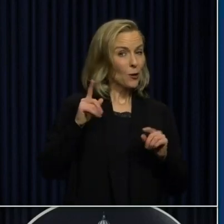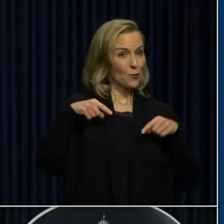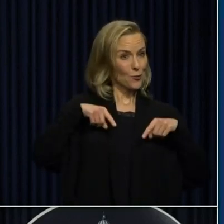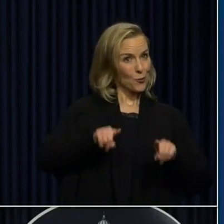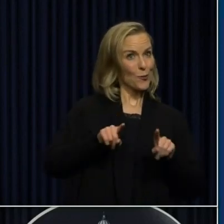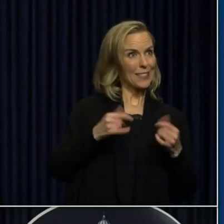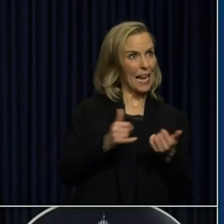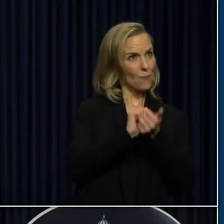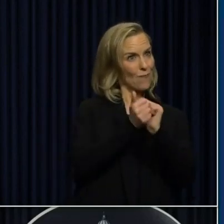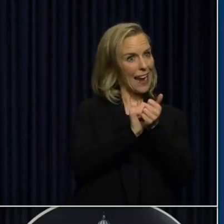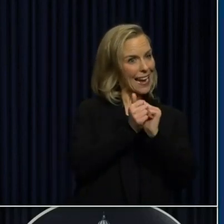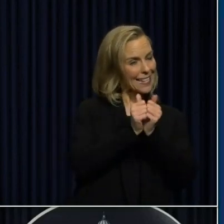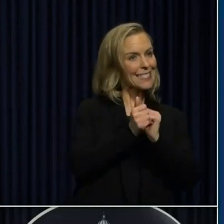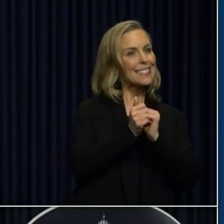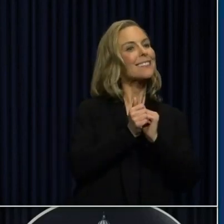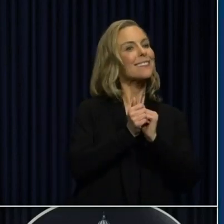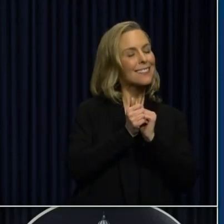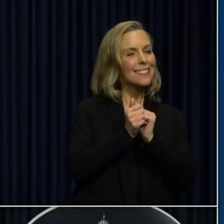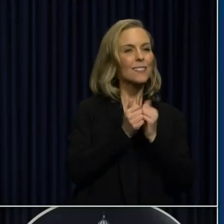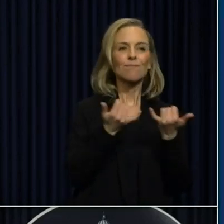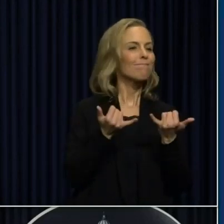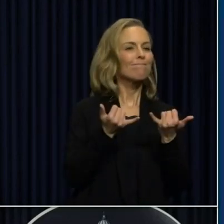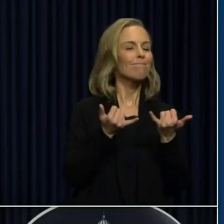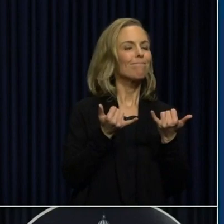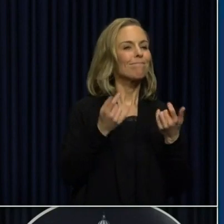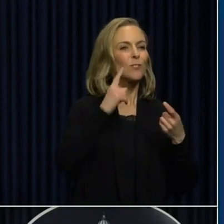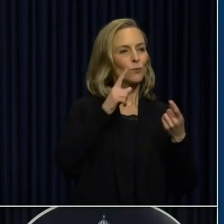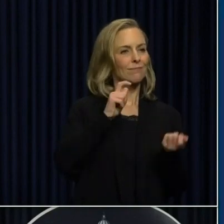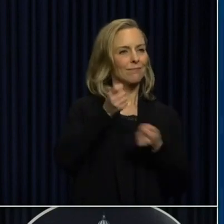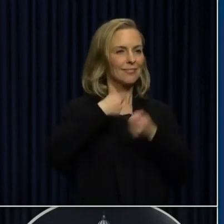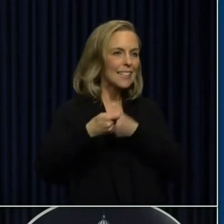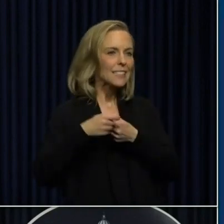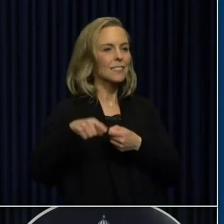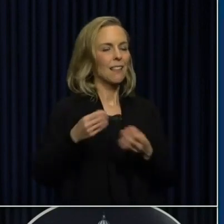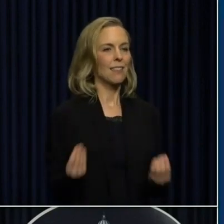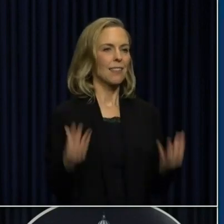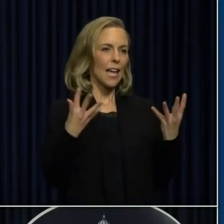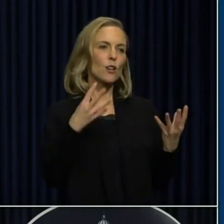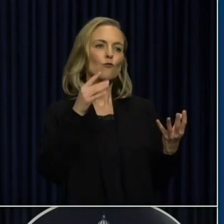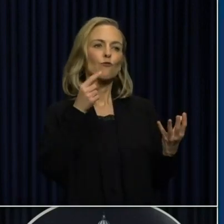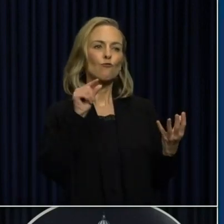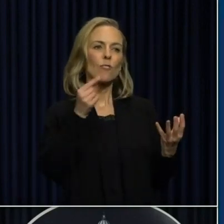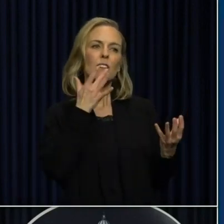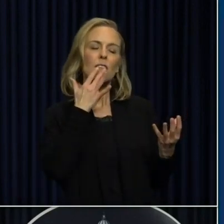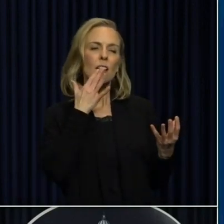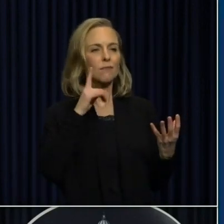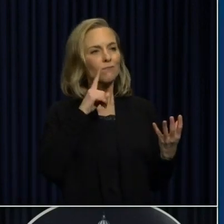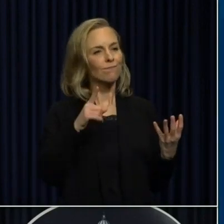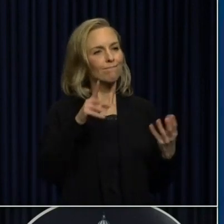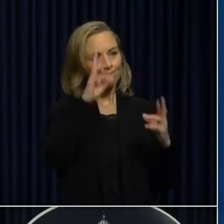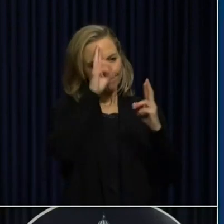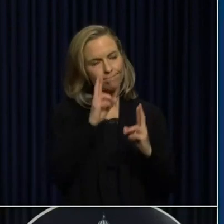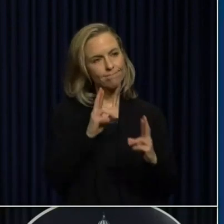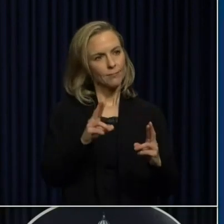race times, lighting up green, just like all the rest of us, to remember those we've lost.